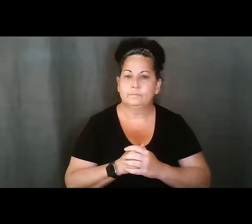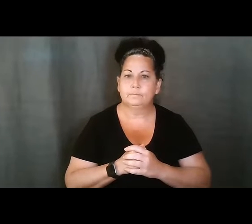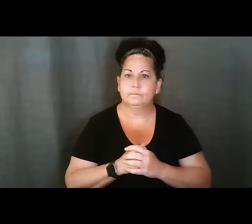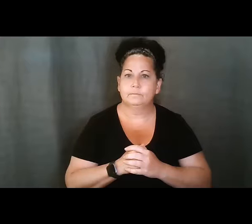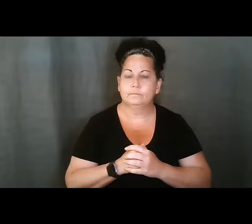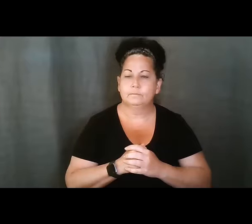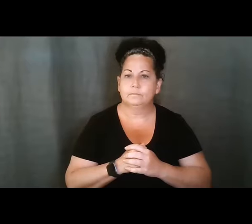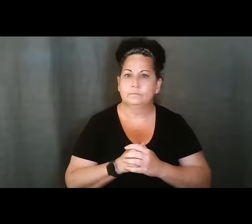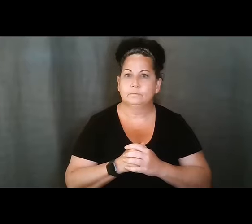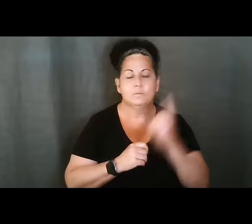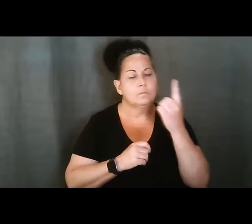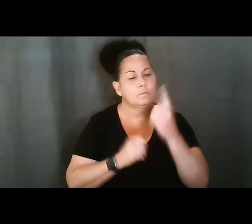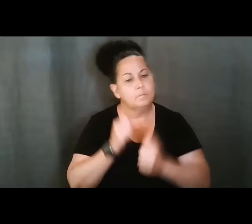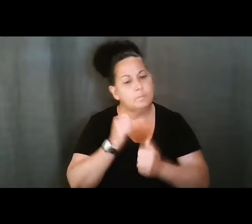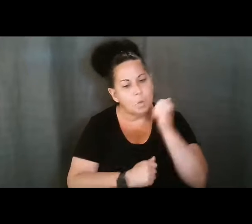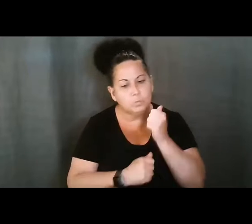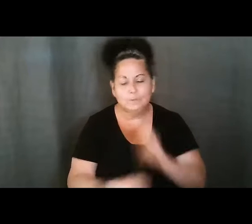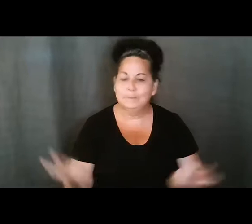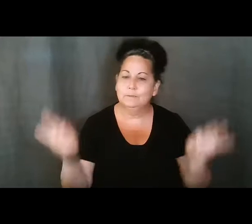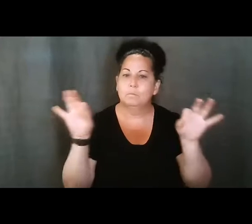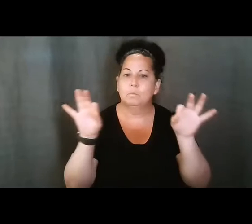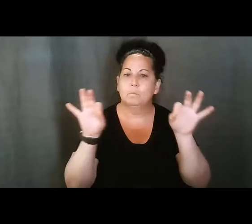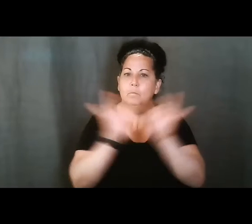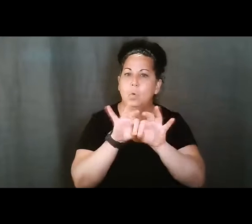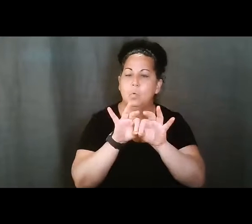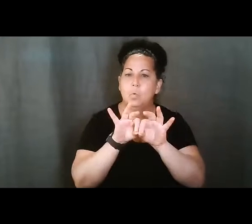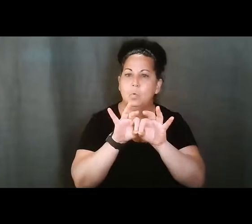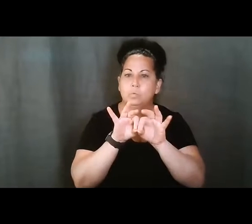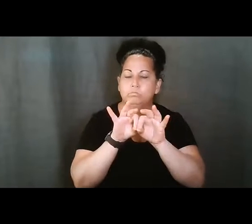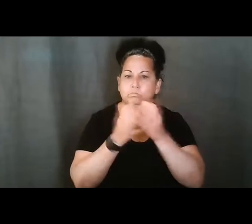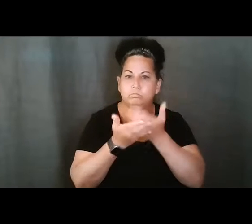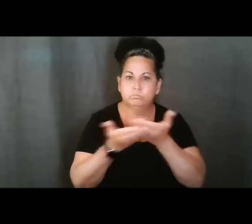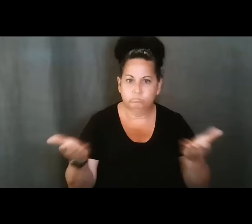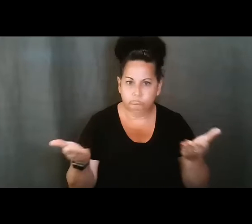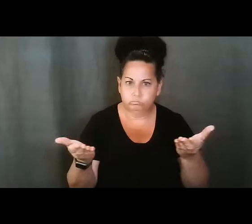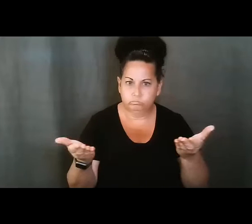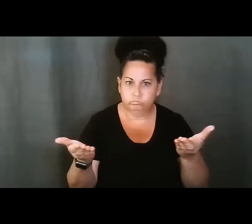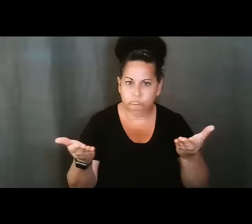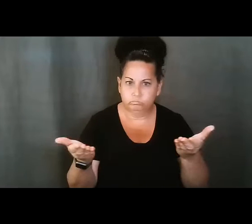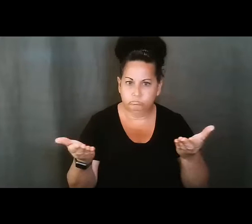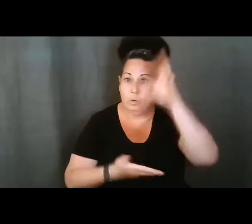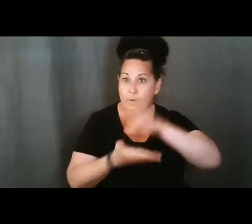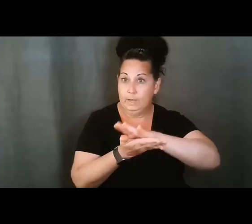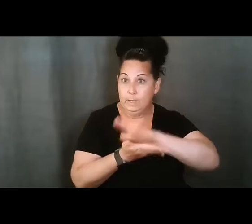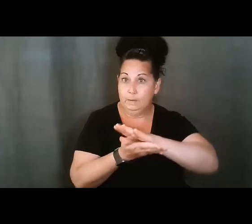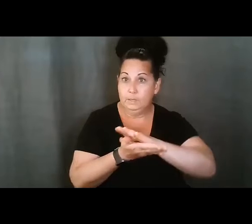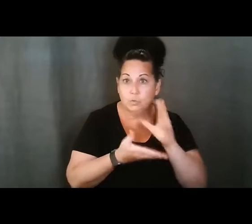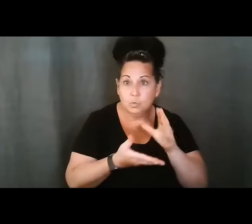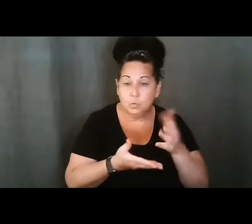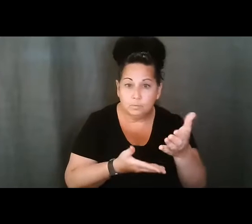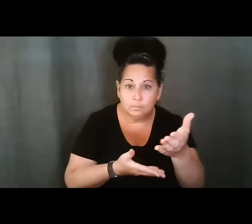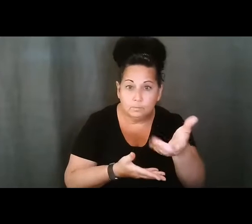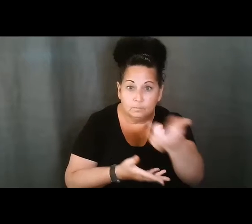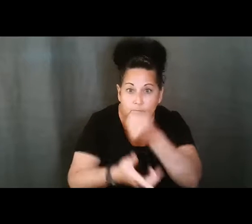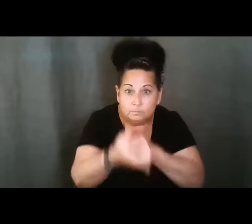One of the most important components of the Parent Academy is to engage the parents. Notice we